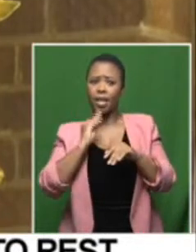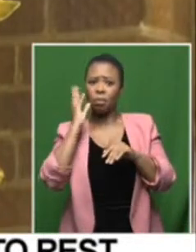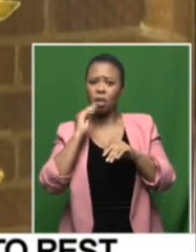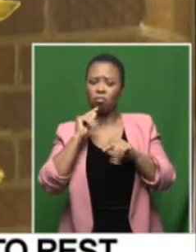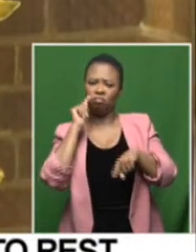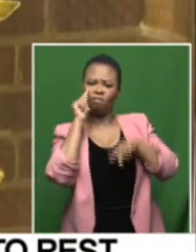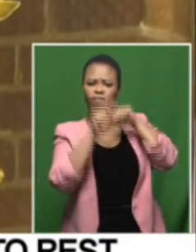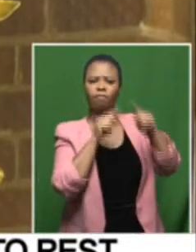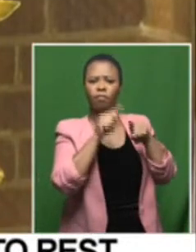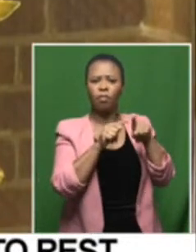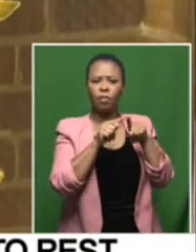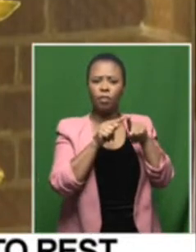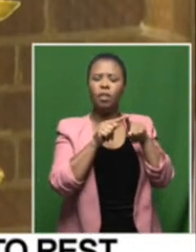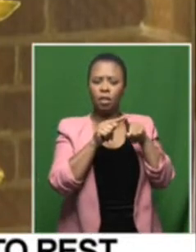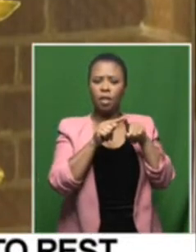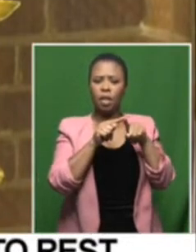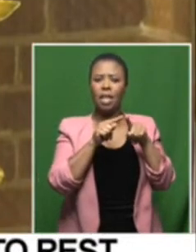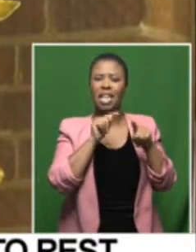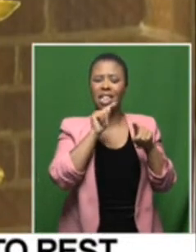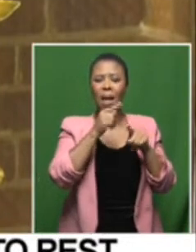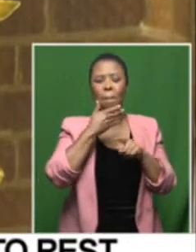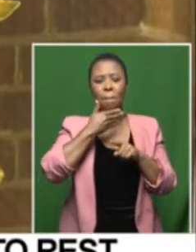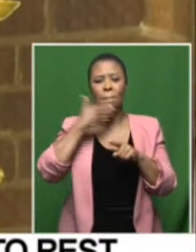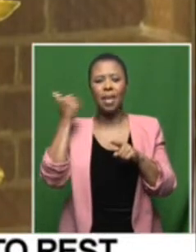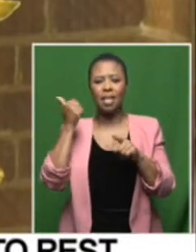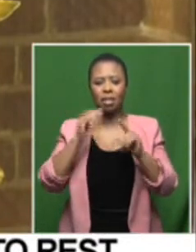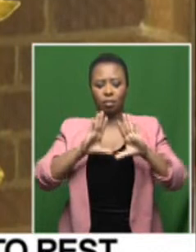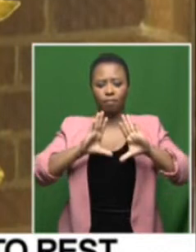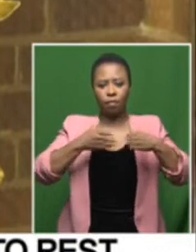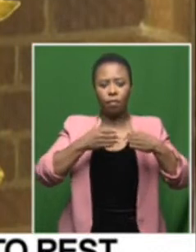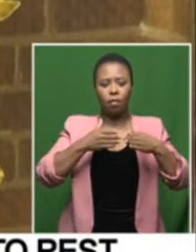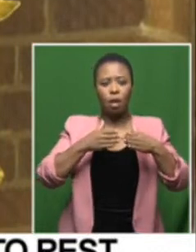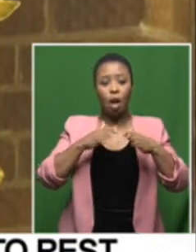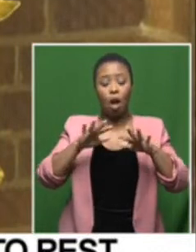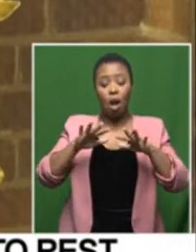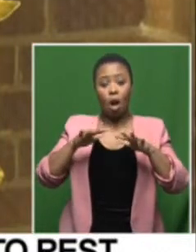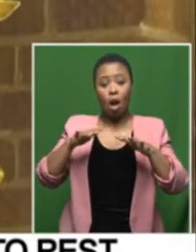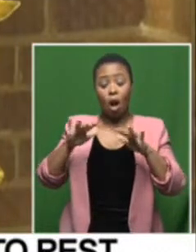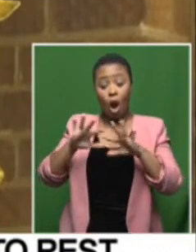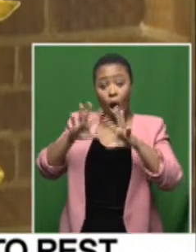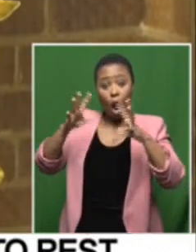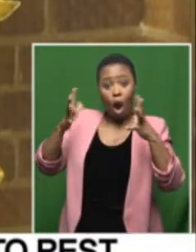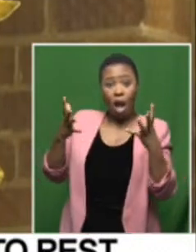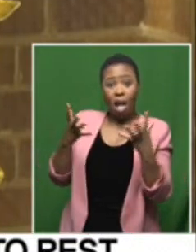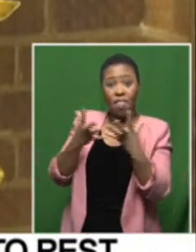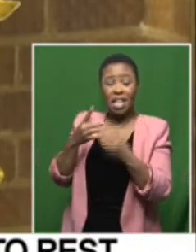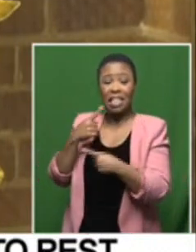of transcendent company. Those of earthly disposition claim,